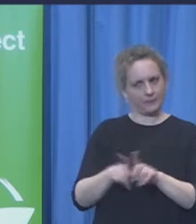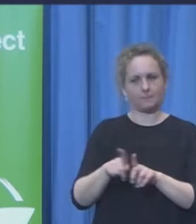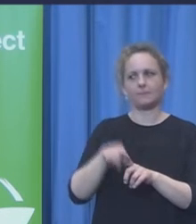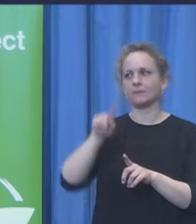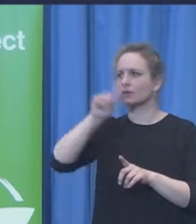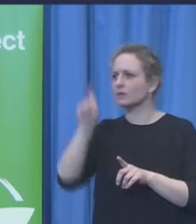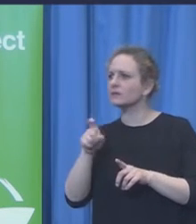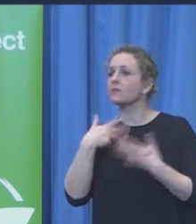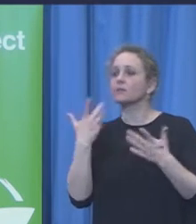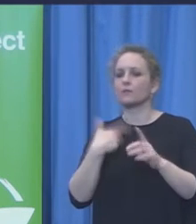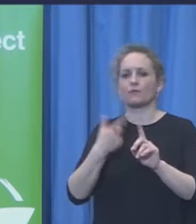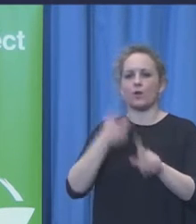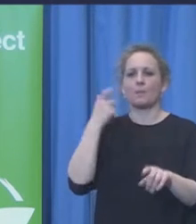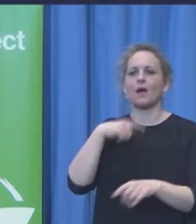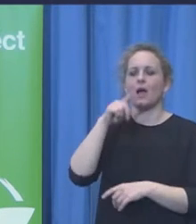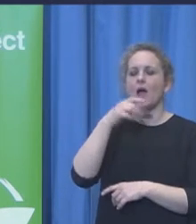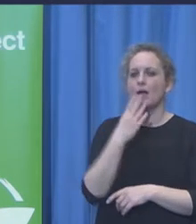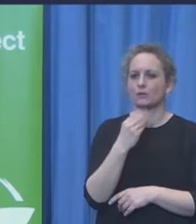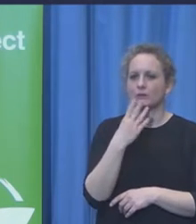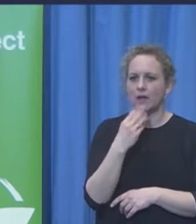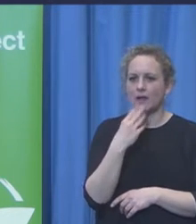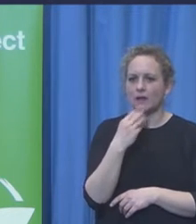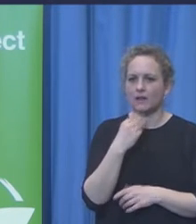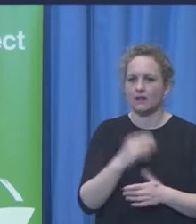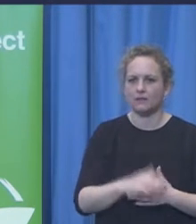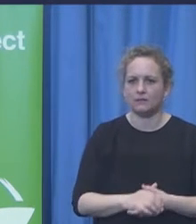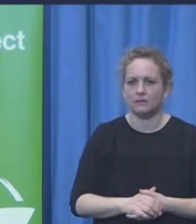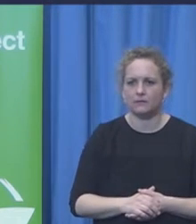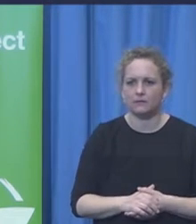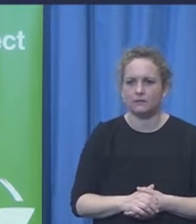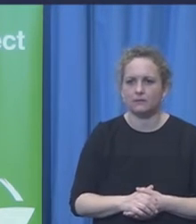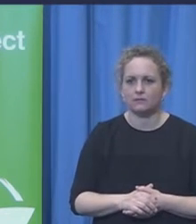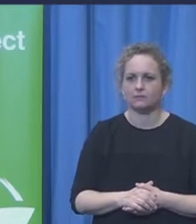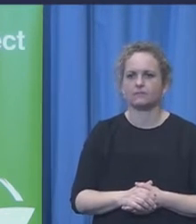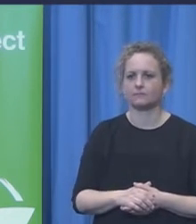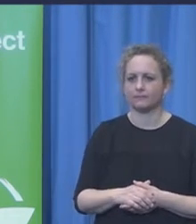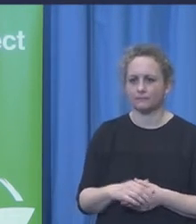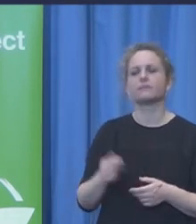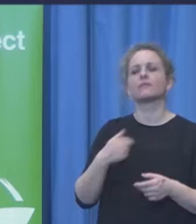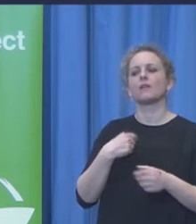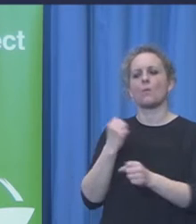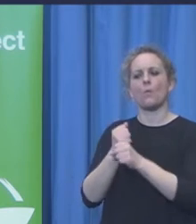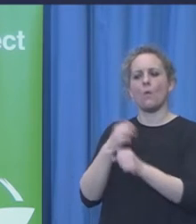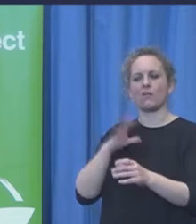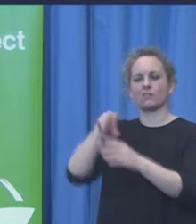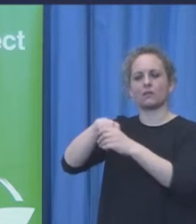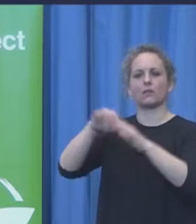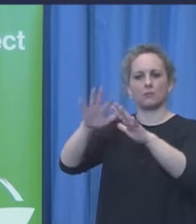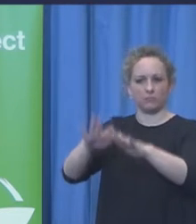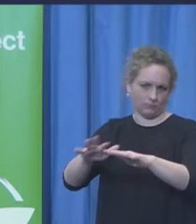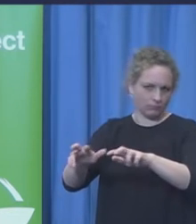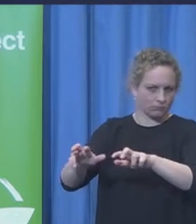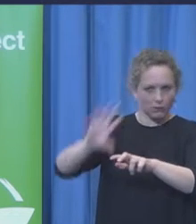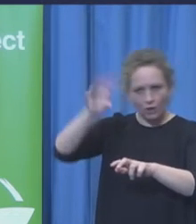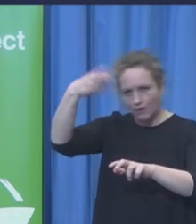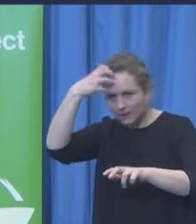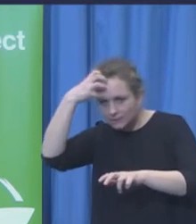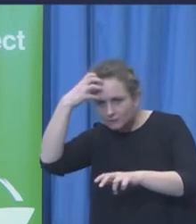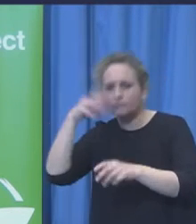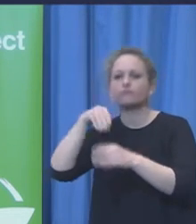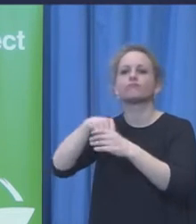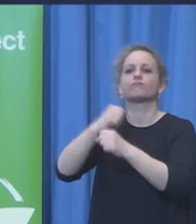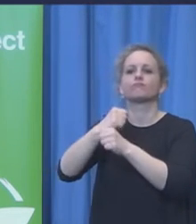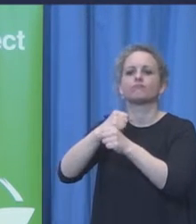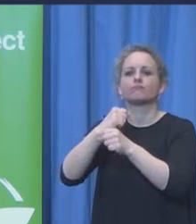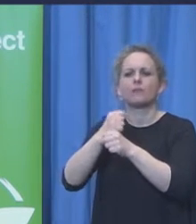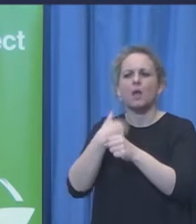Israel, and one of the issues that we meet these few months, or actually few years, is the fact